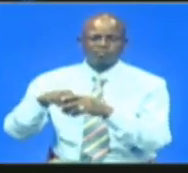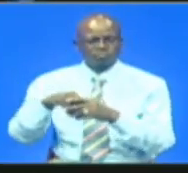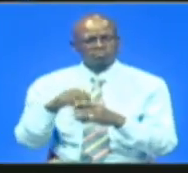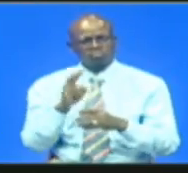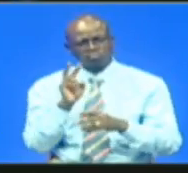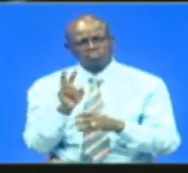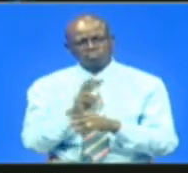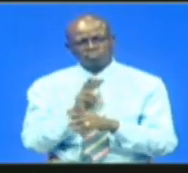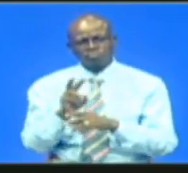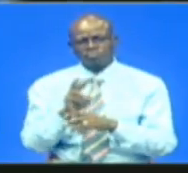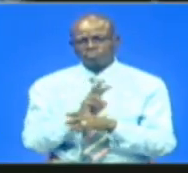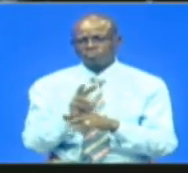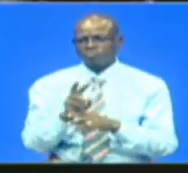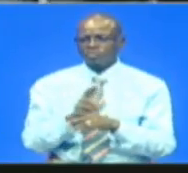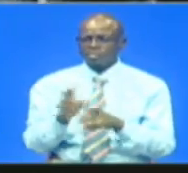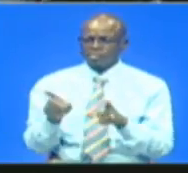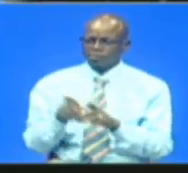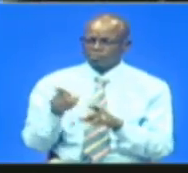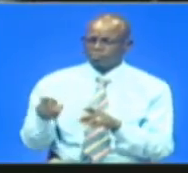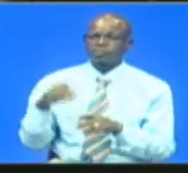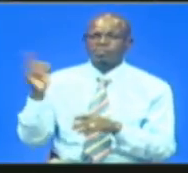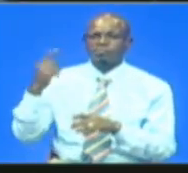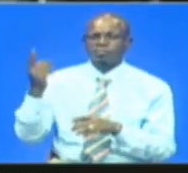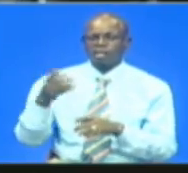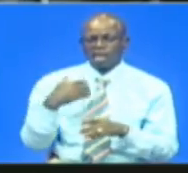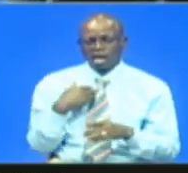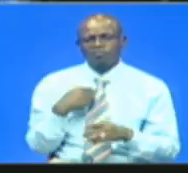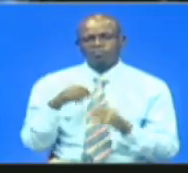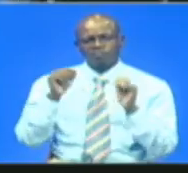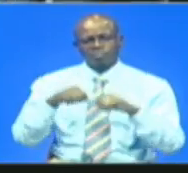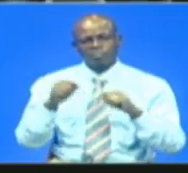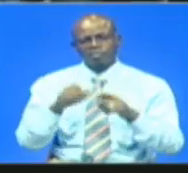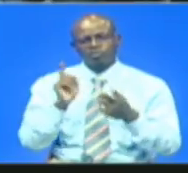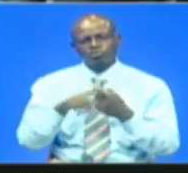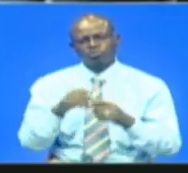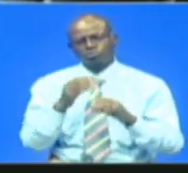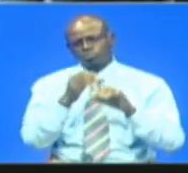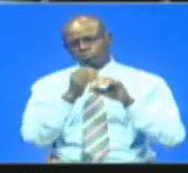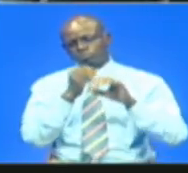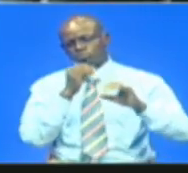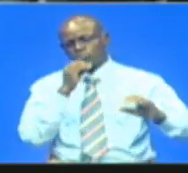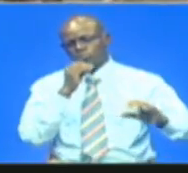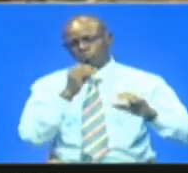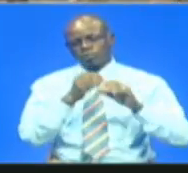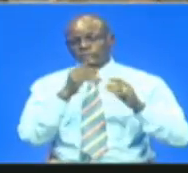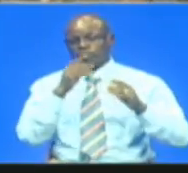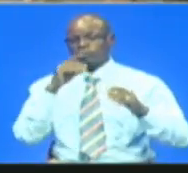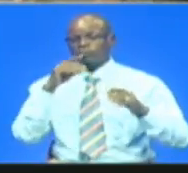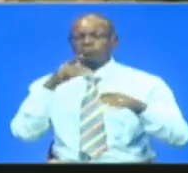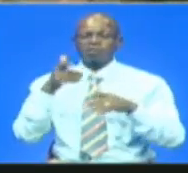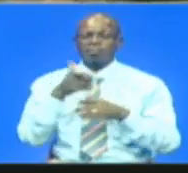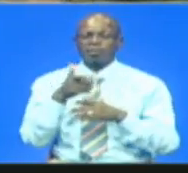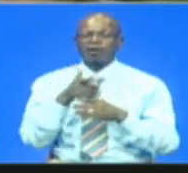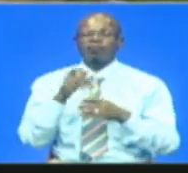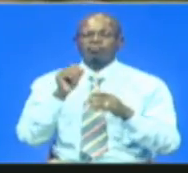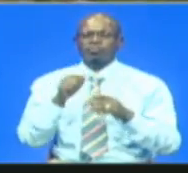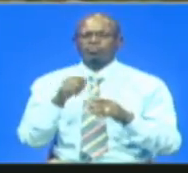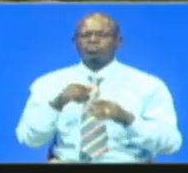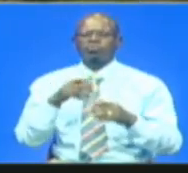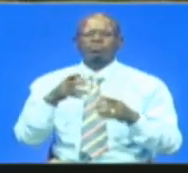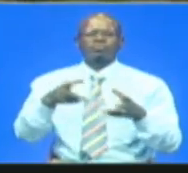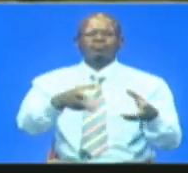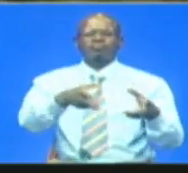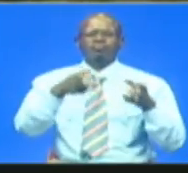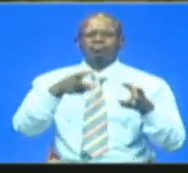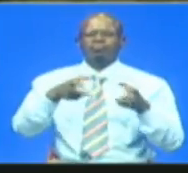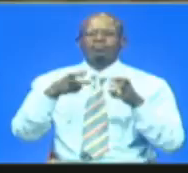of scanning car number plates and zooming into individuals in a crowd within a range of at least 5 kilometers. He was speaking at the Wilson